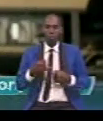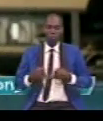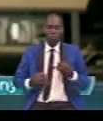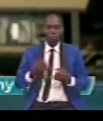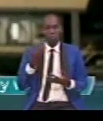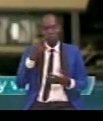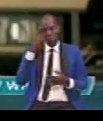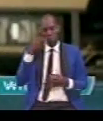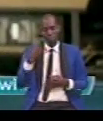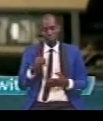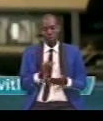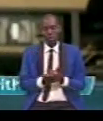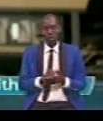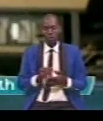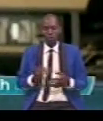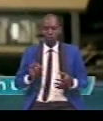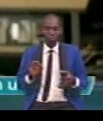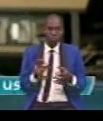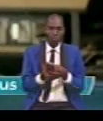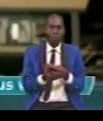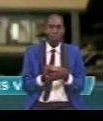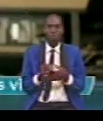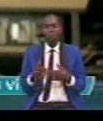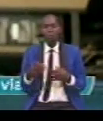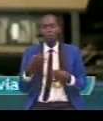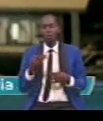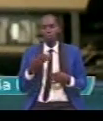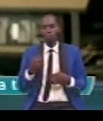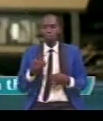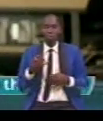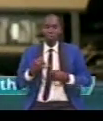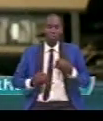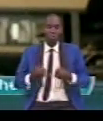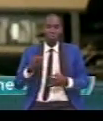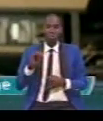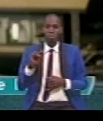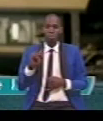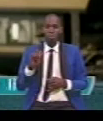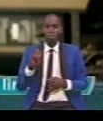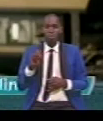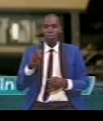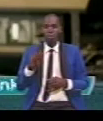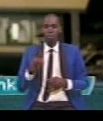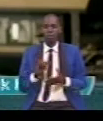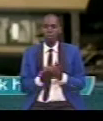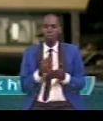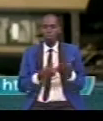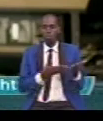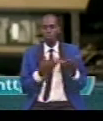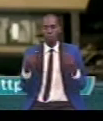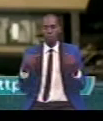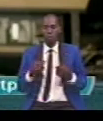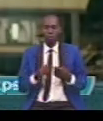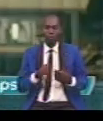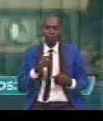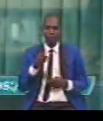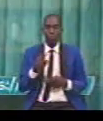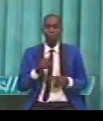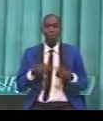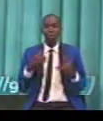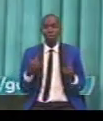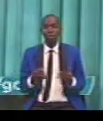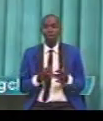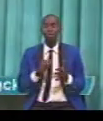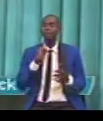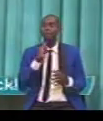it tends to produce what is called as peritoneal pain, and that's what he's describing. Yeah. Amen. But Amen. The pain has disappeared.